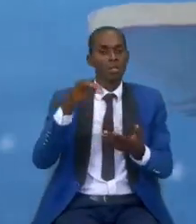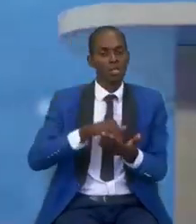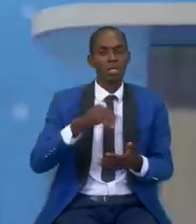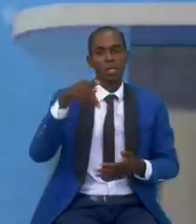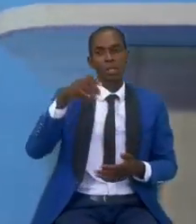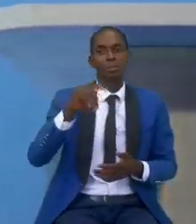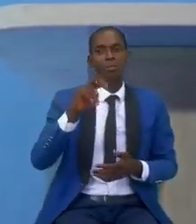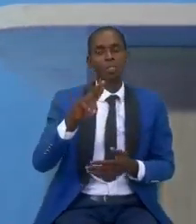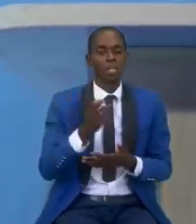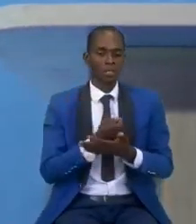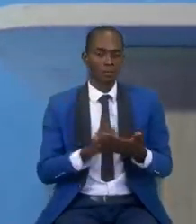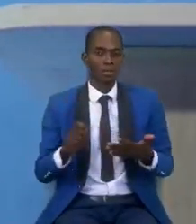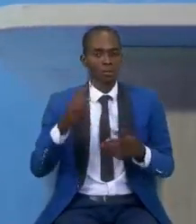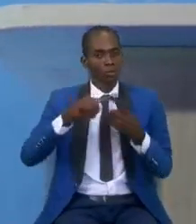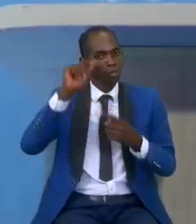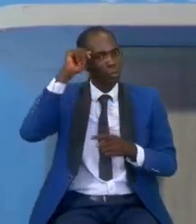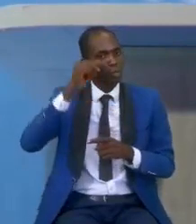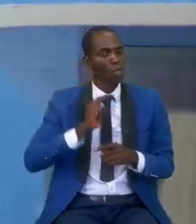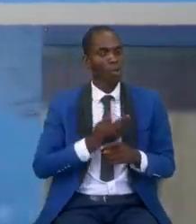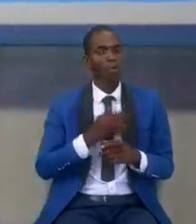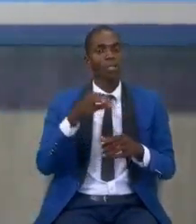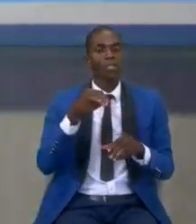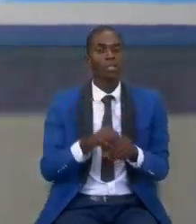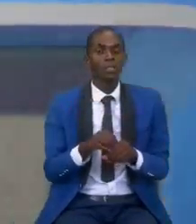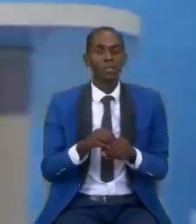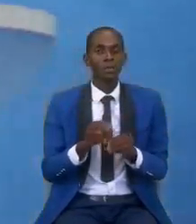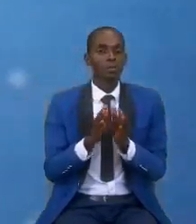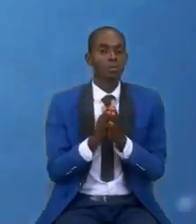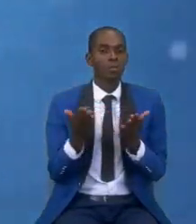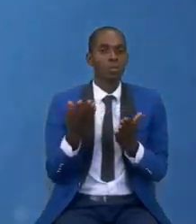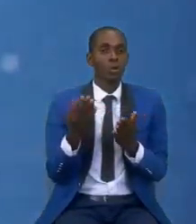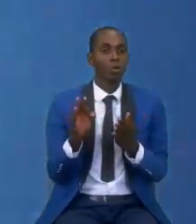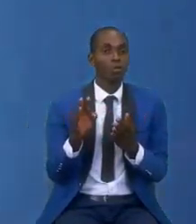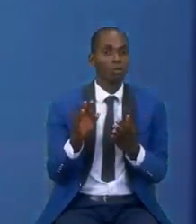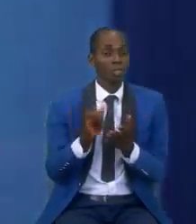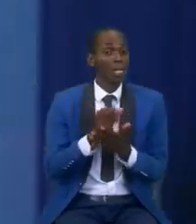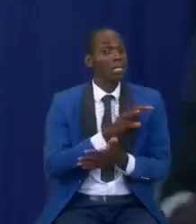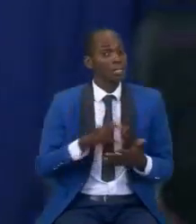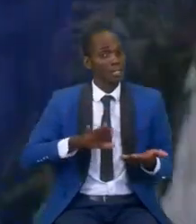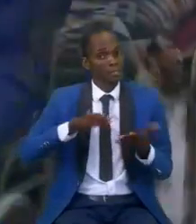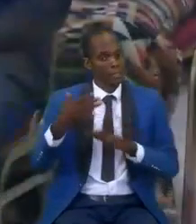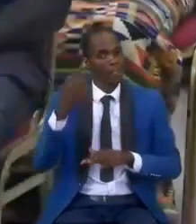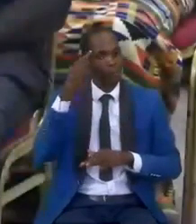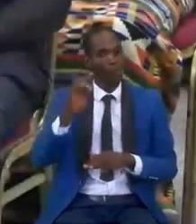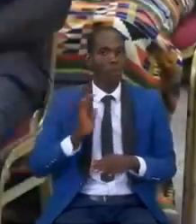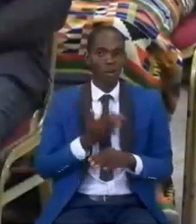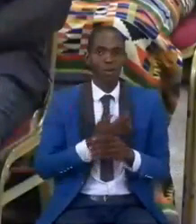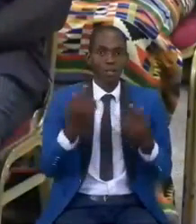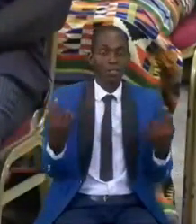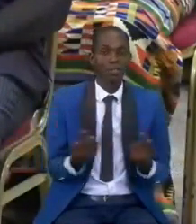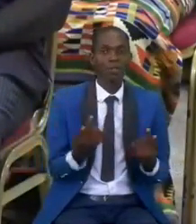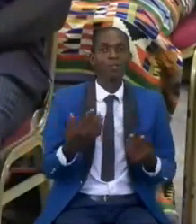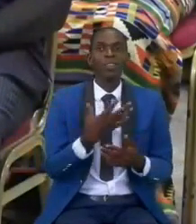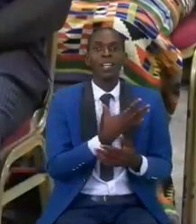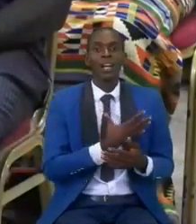that he might forgive our sins and we have the righteousness of God. And then again he says, by